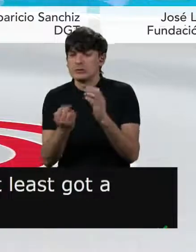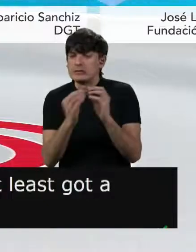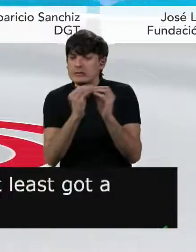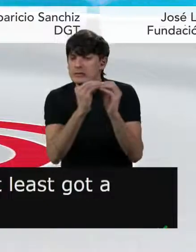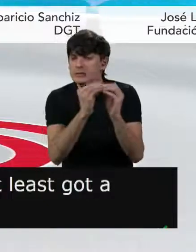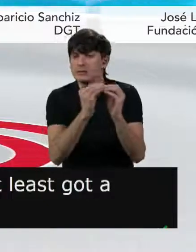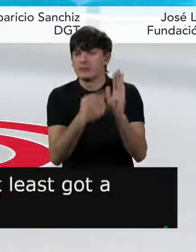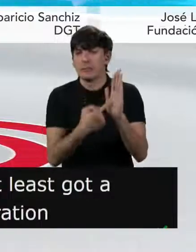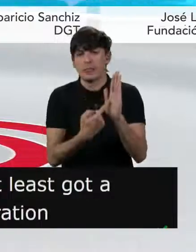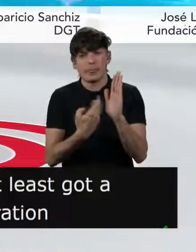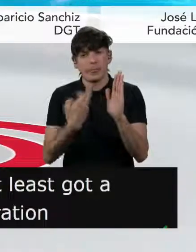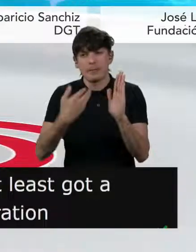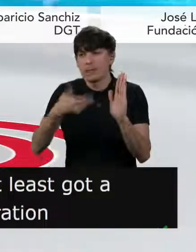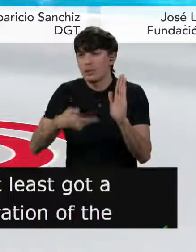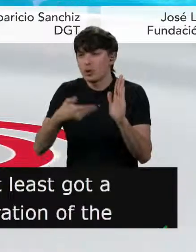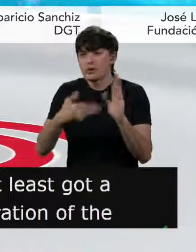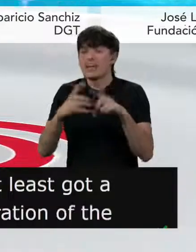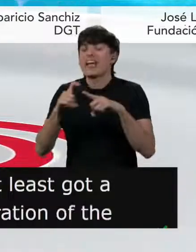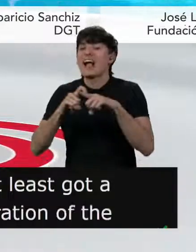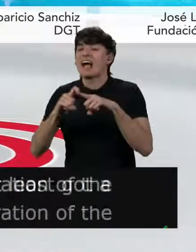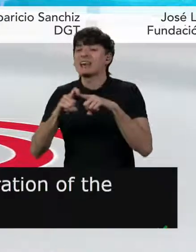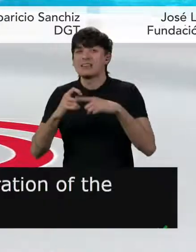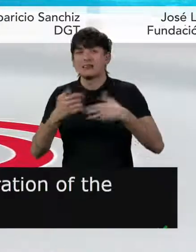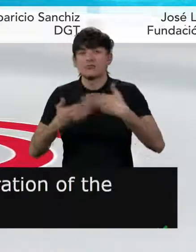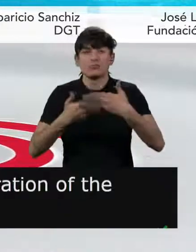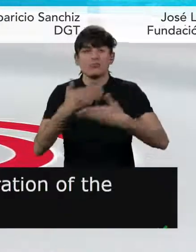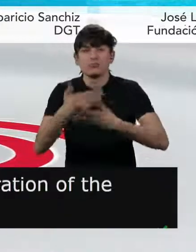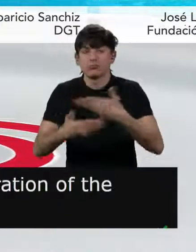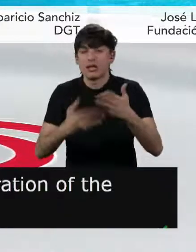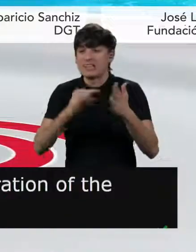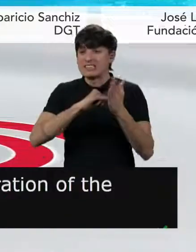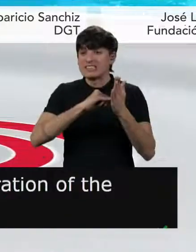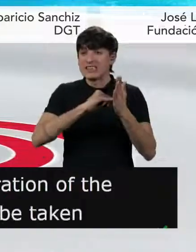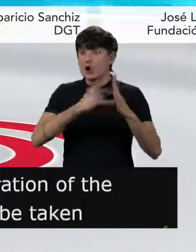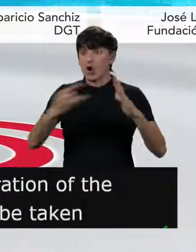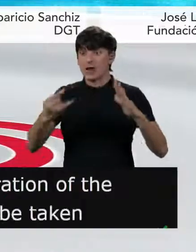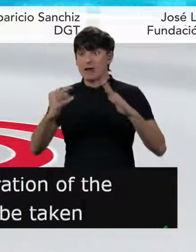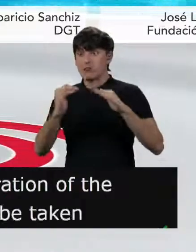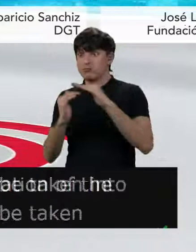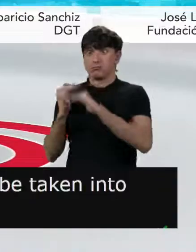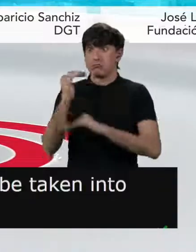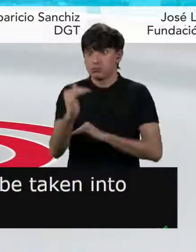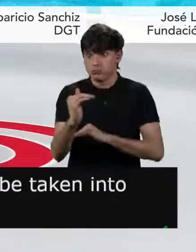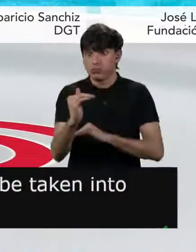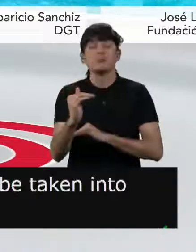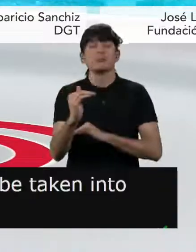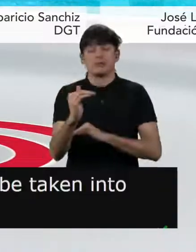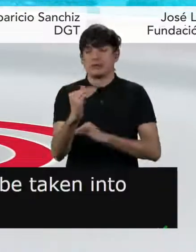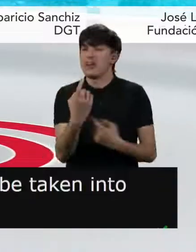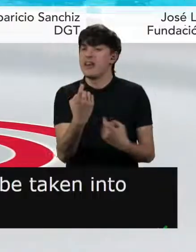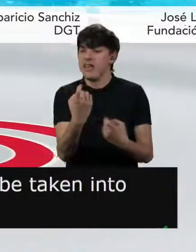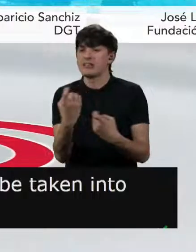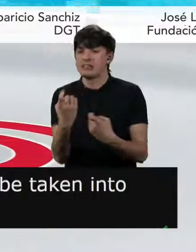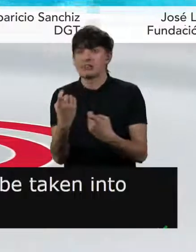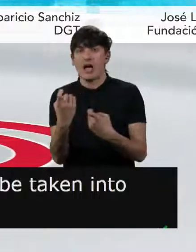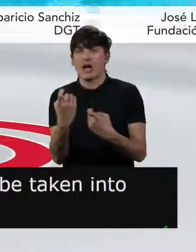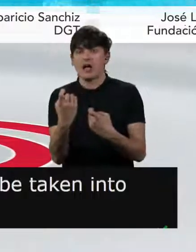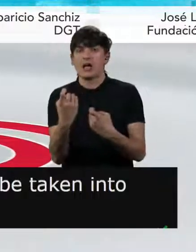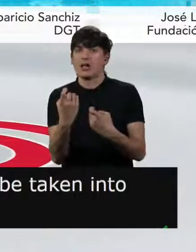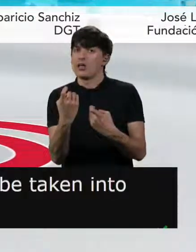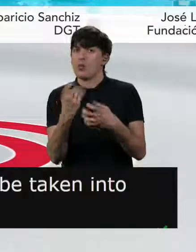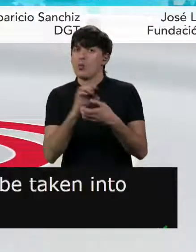the vehicle, it needs to be taken into account the evolution of the features and how such a